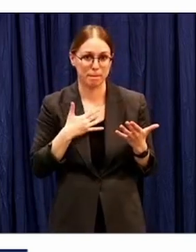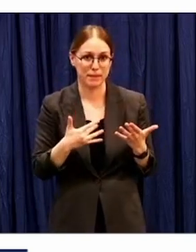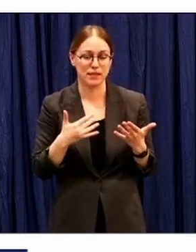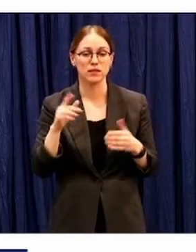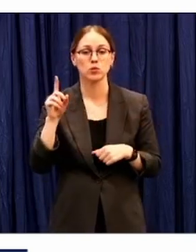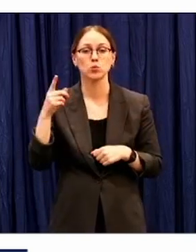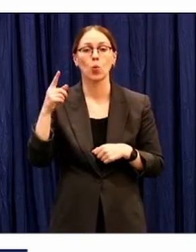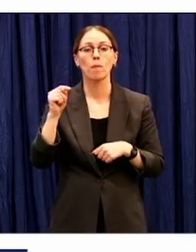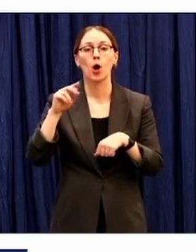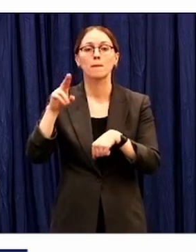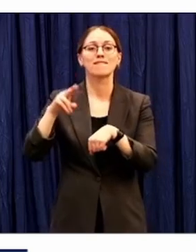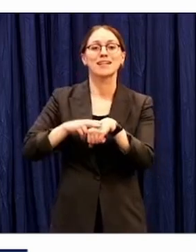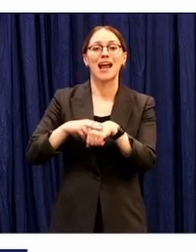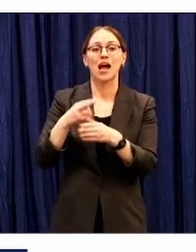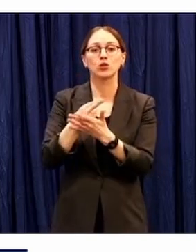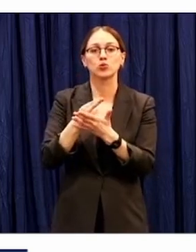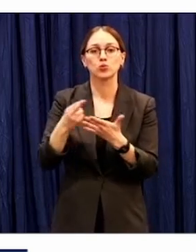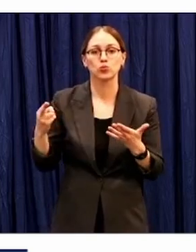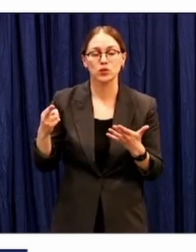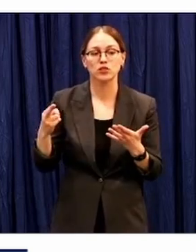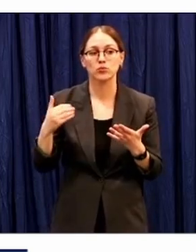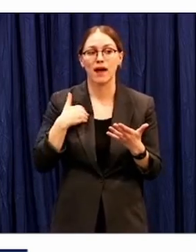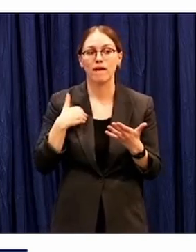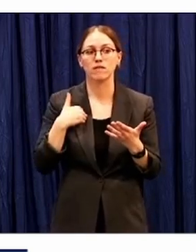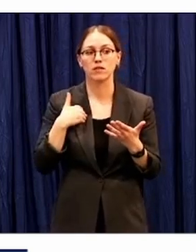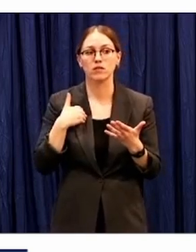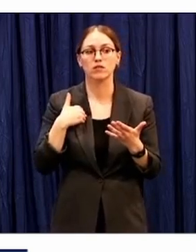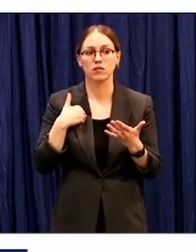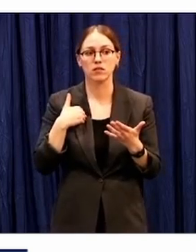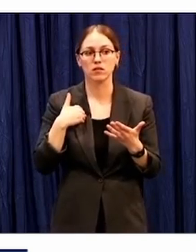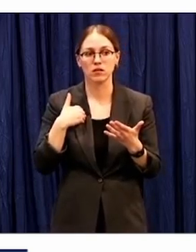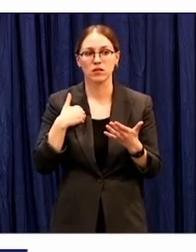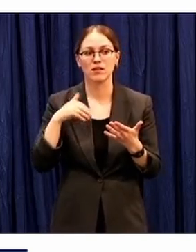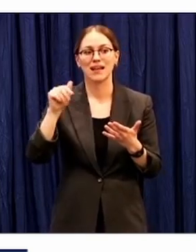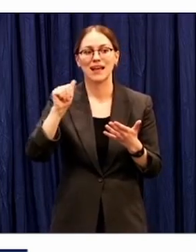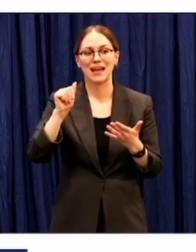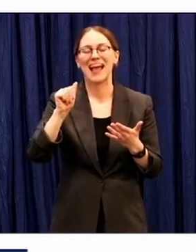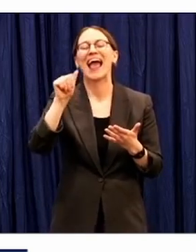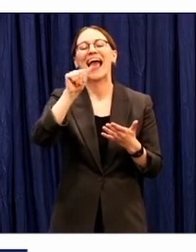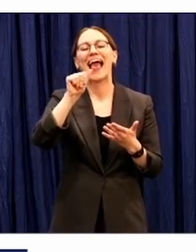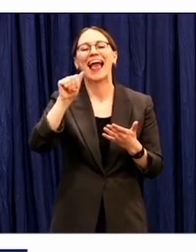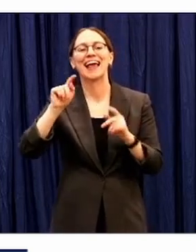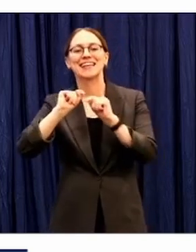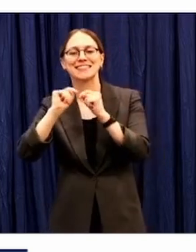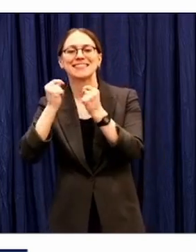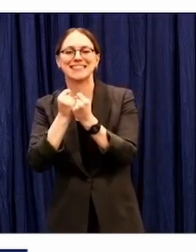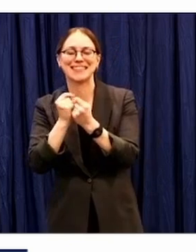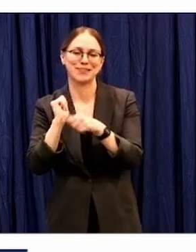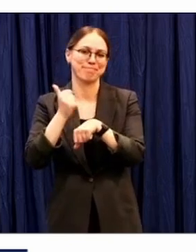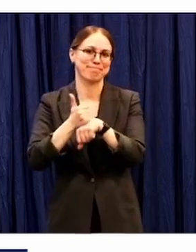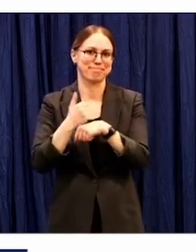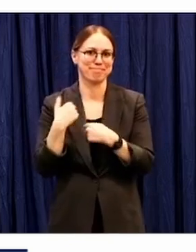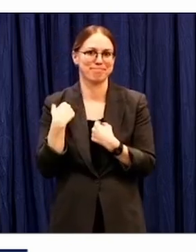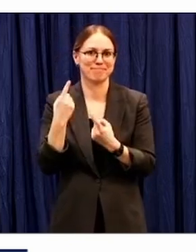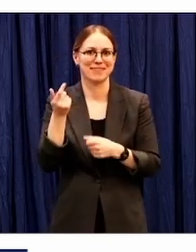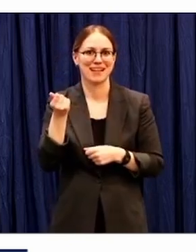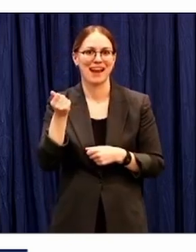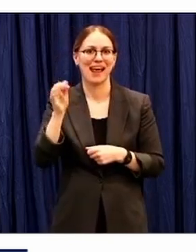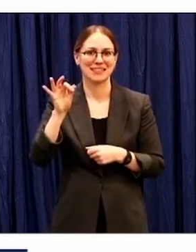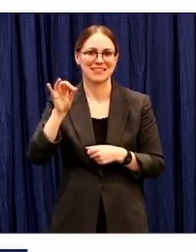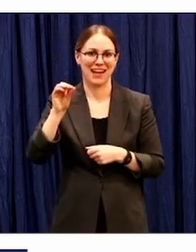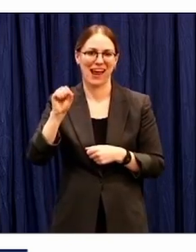Natural Resources has the A team, which has been in place since the 1990s. We've also been working